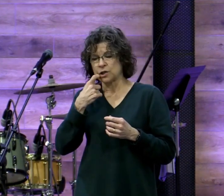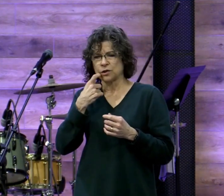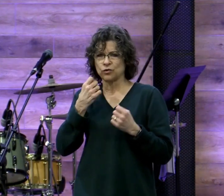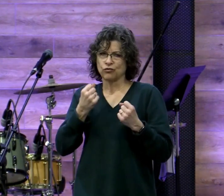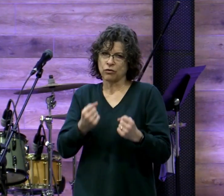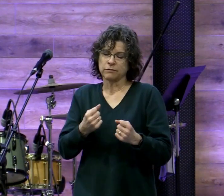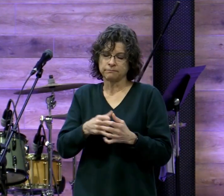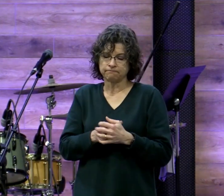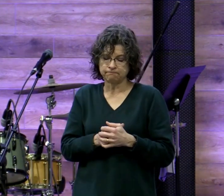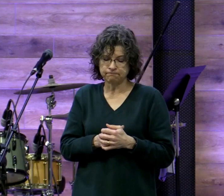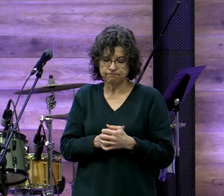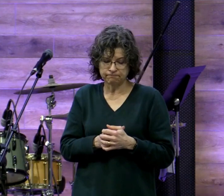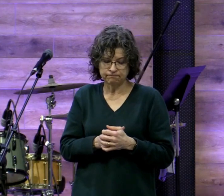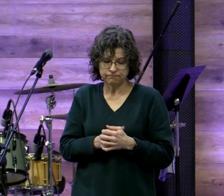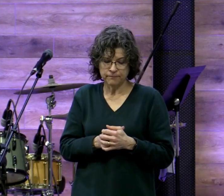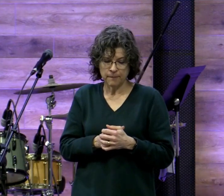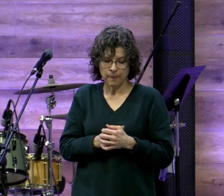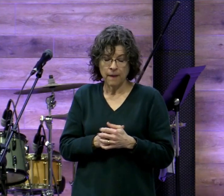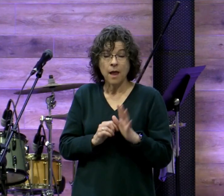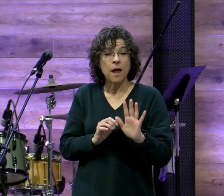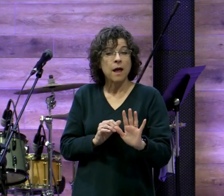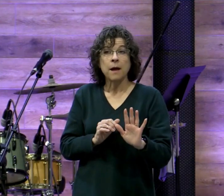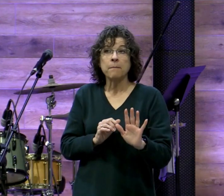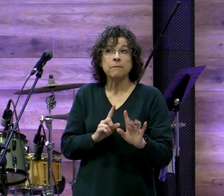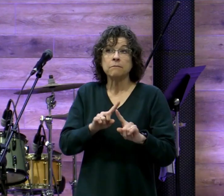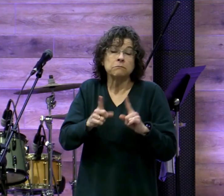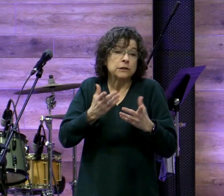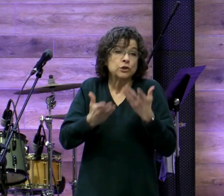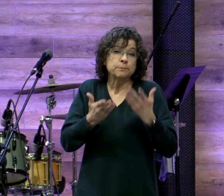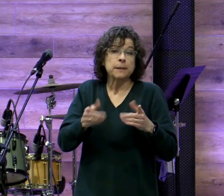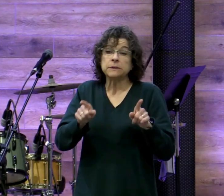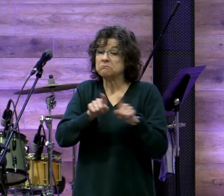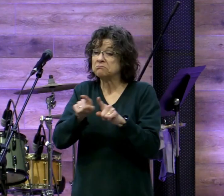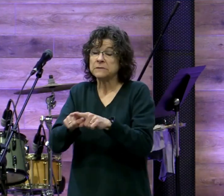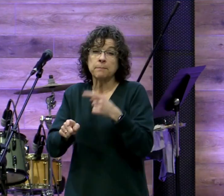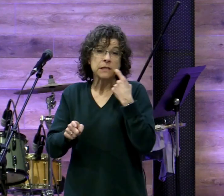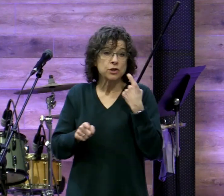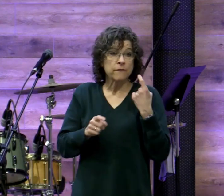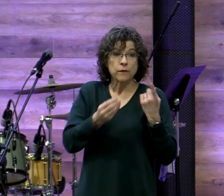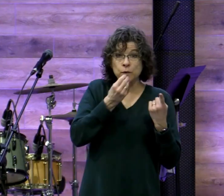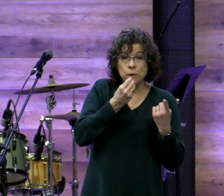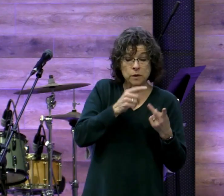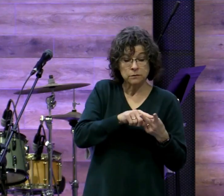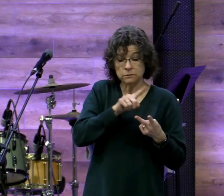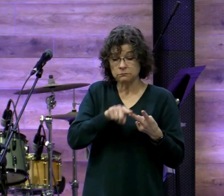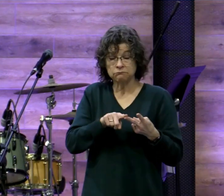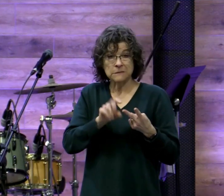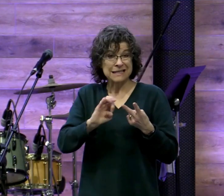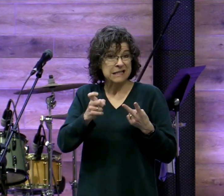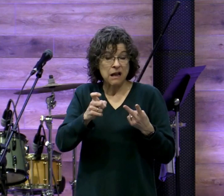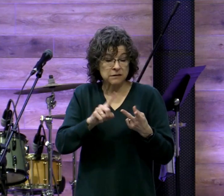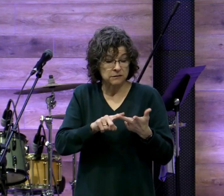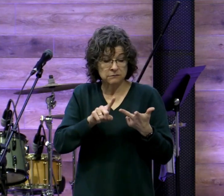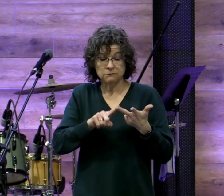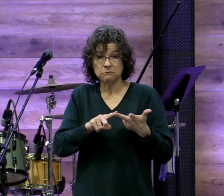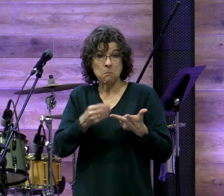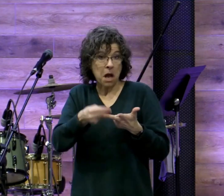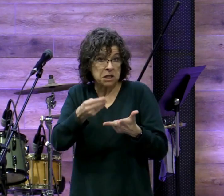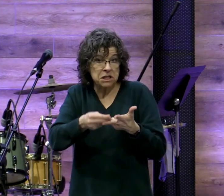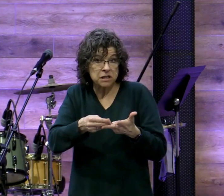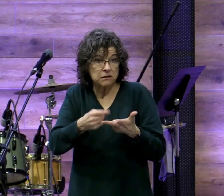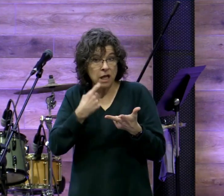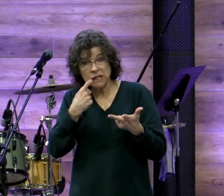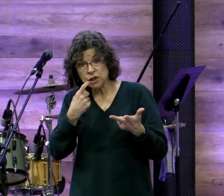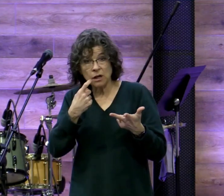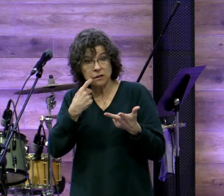But then again, you could probably say the same thing about food or sex or money.